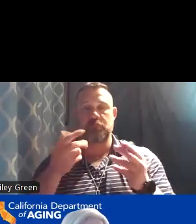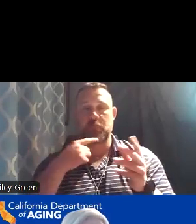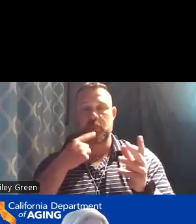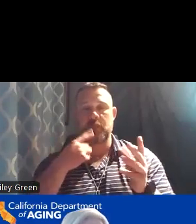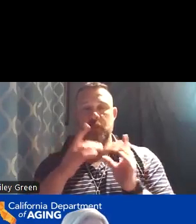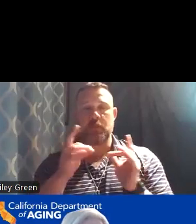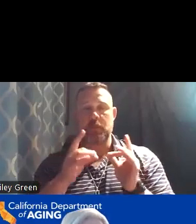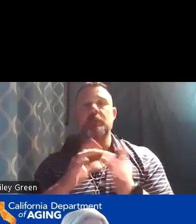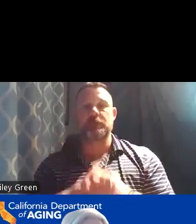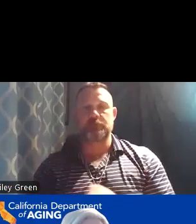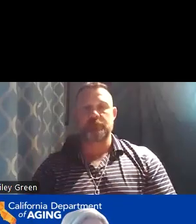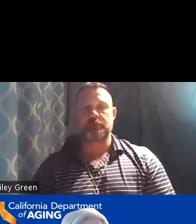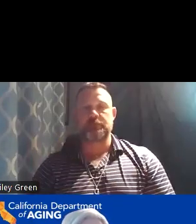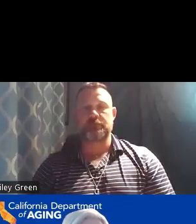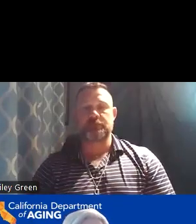otherwise,